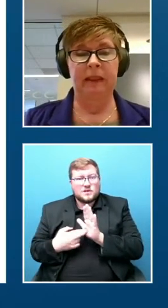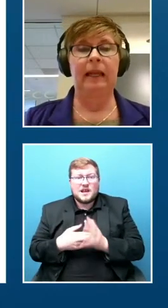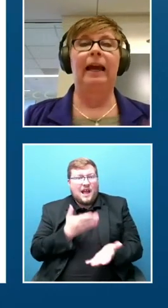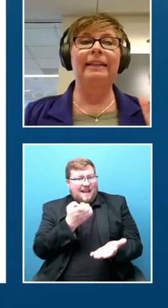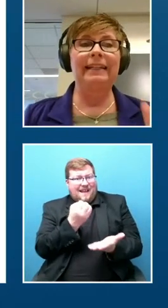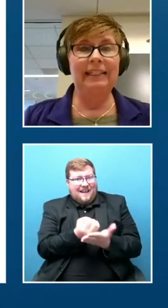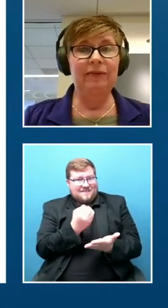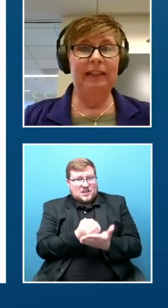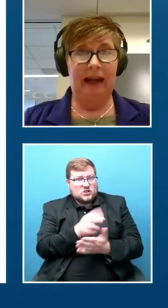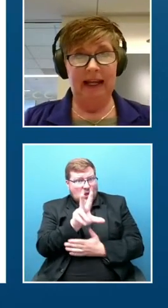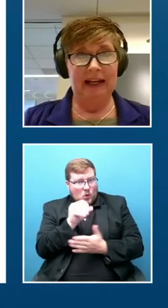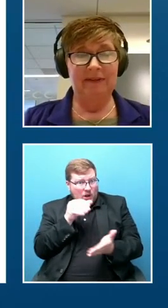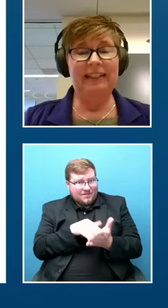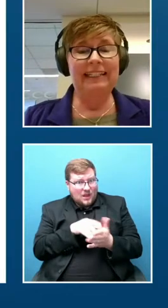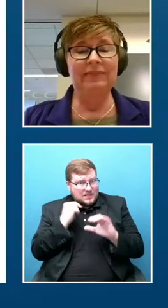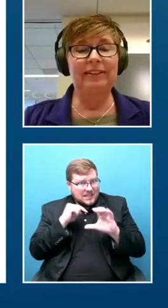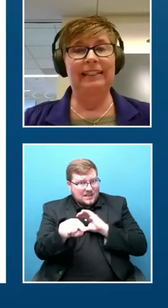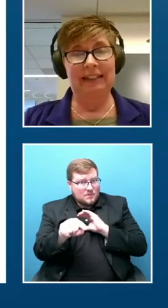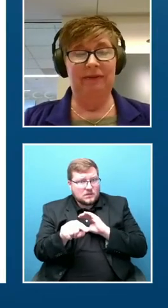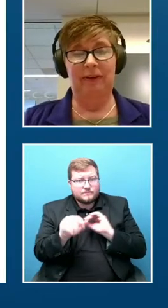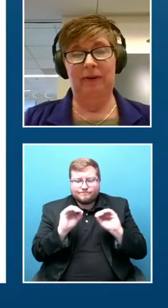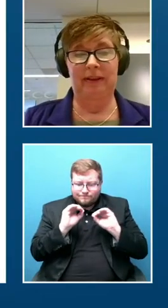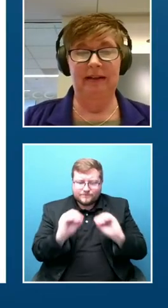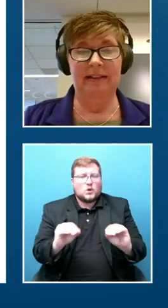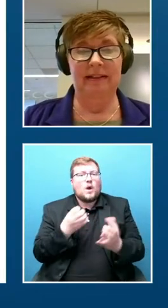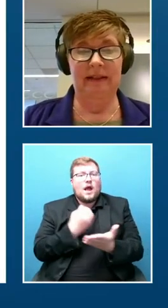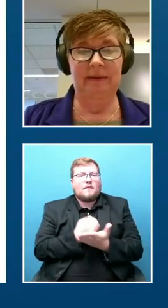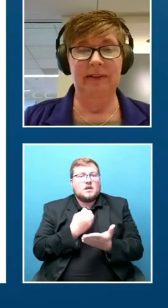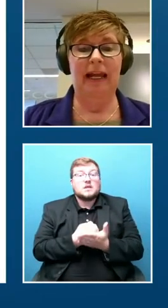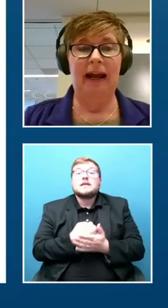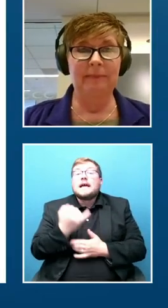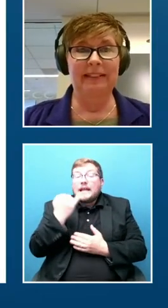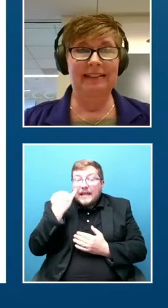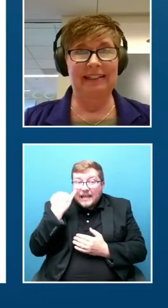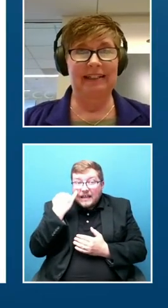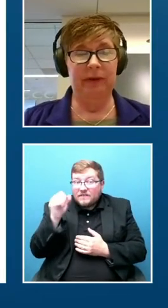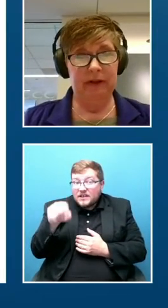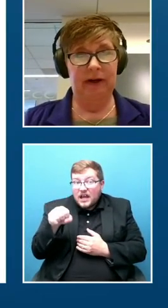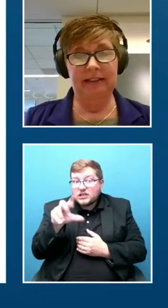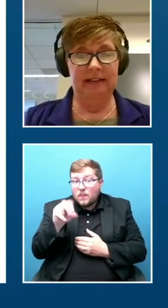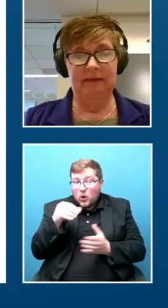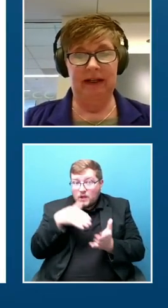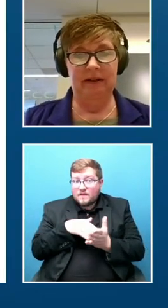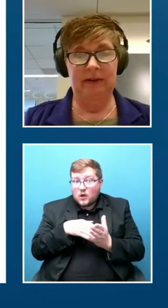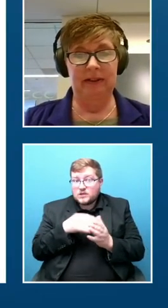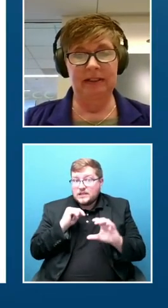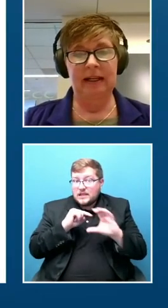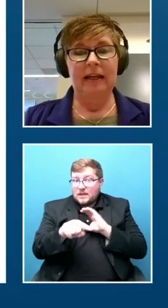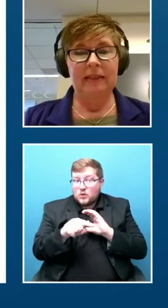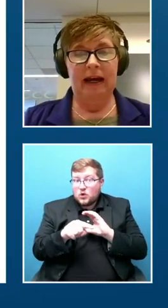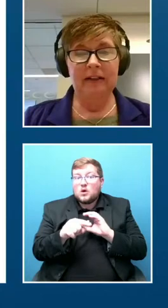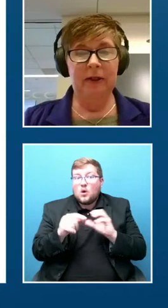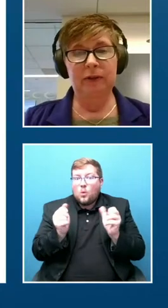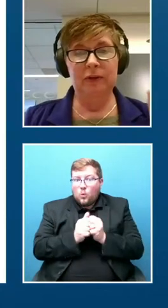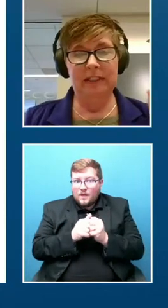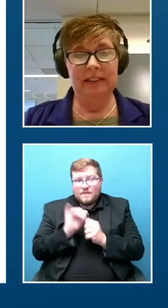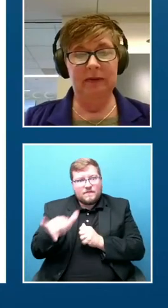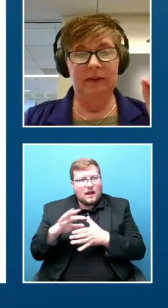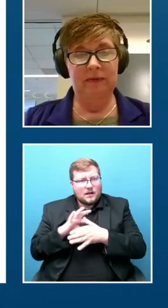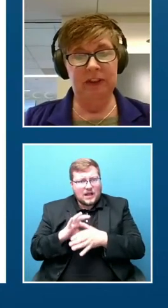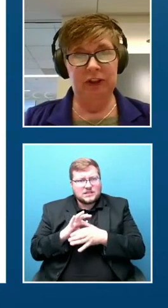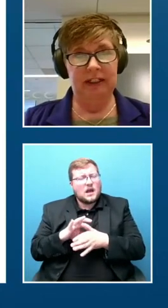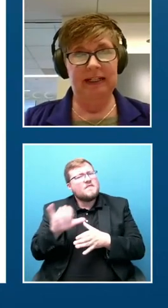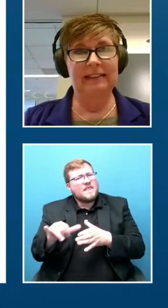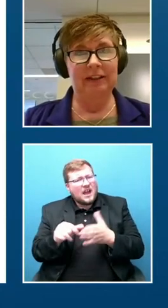sent. And even if the 30,000 emails had been sent with the contents of that notice was